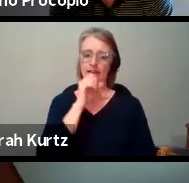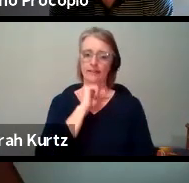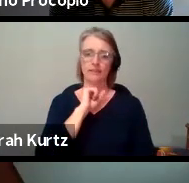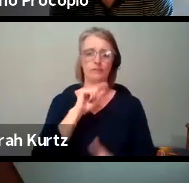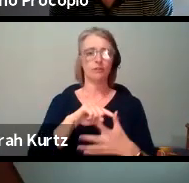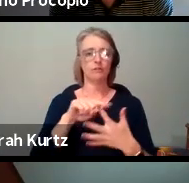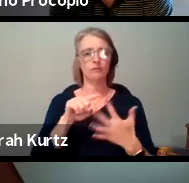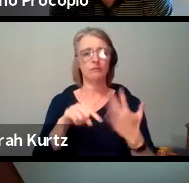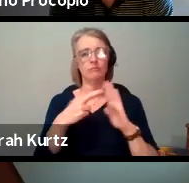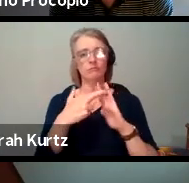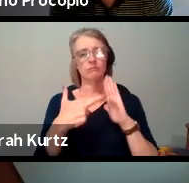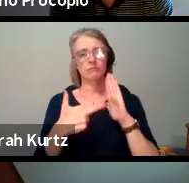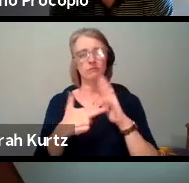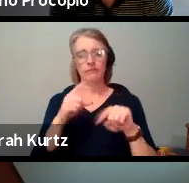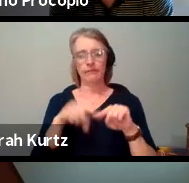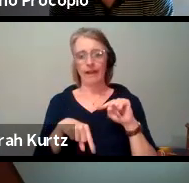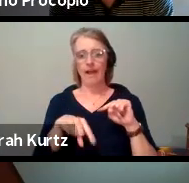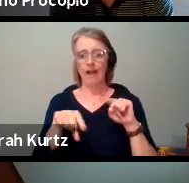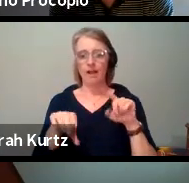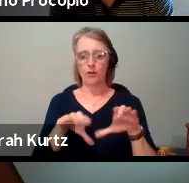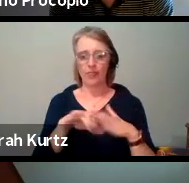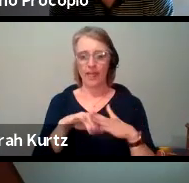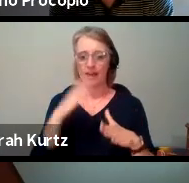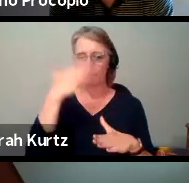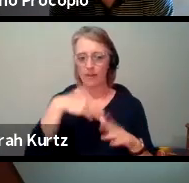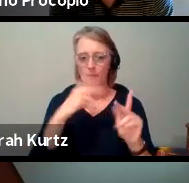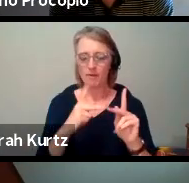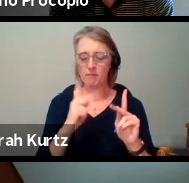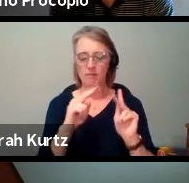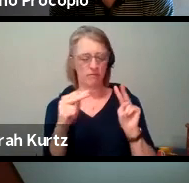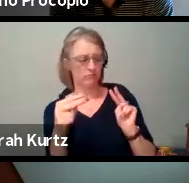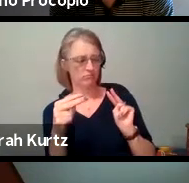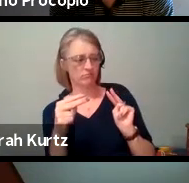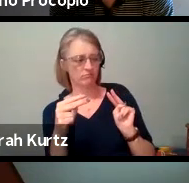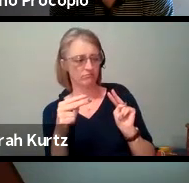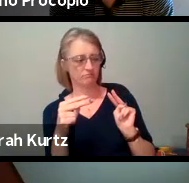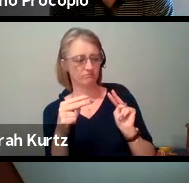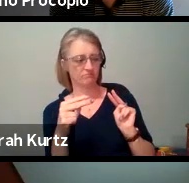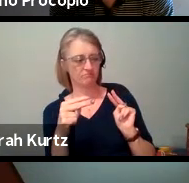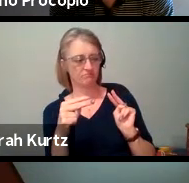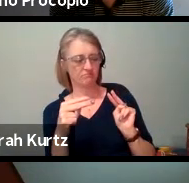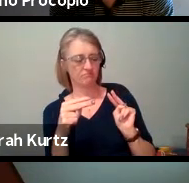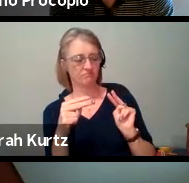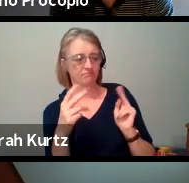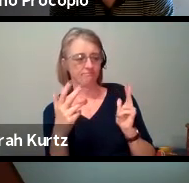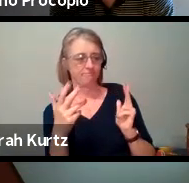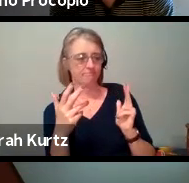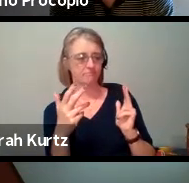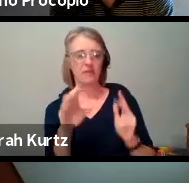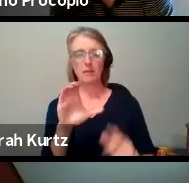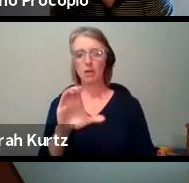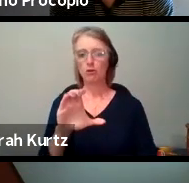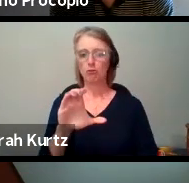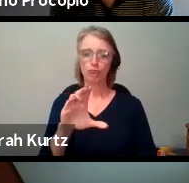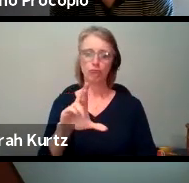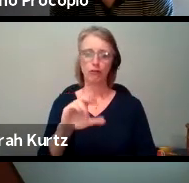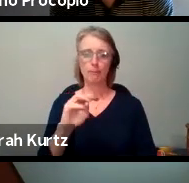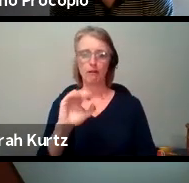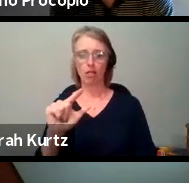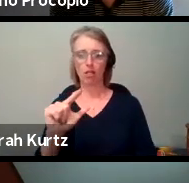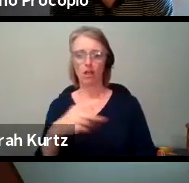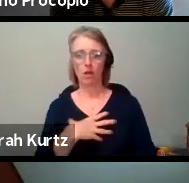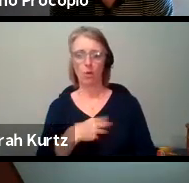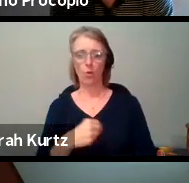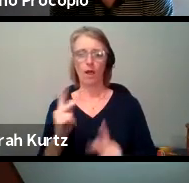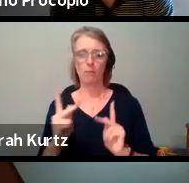of these things that they can't do in public because it will be misconstrued as being a criminal. And white boys don't have